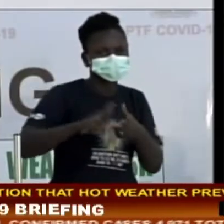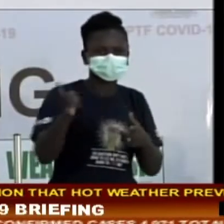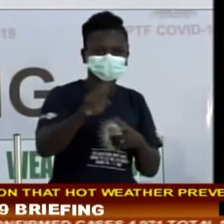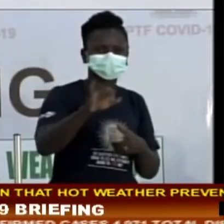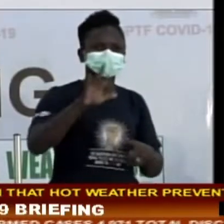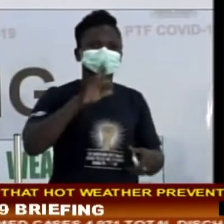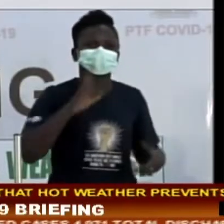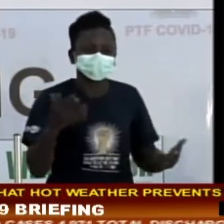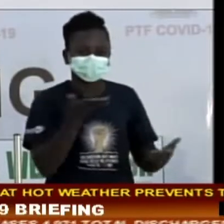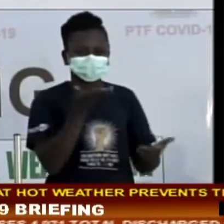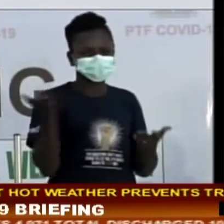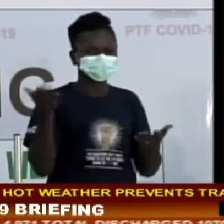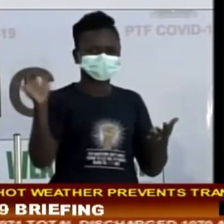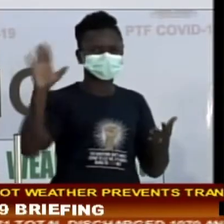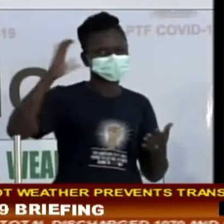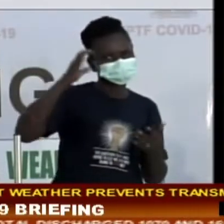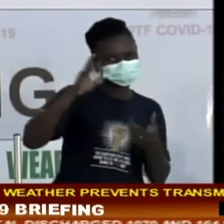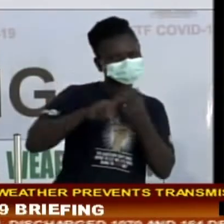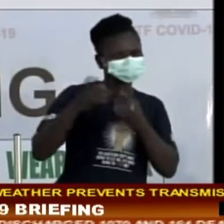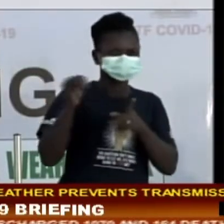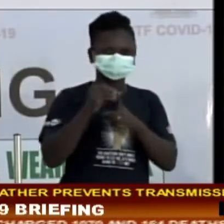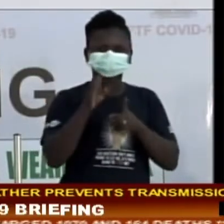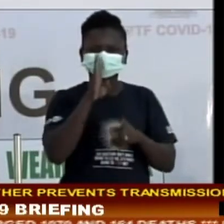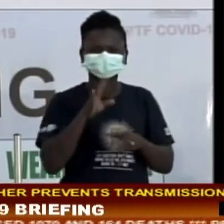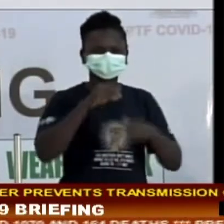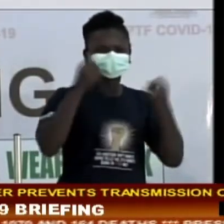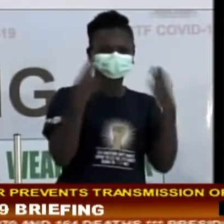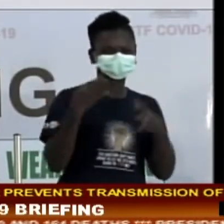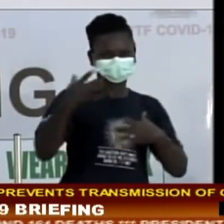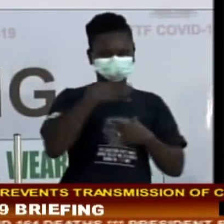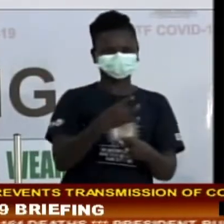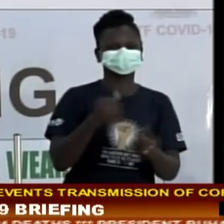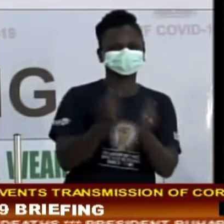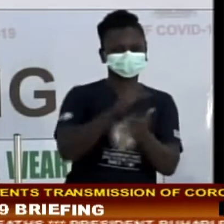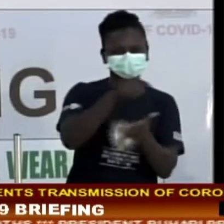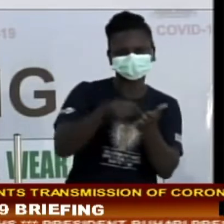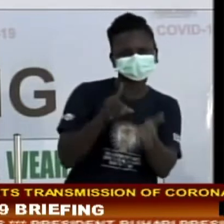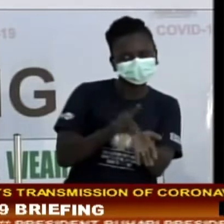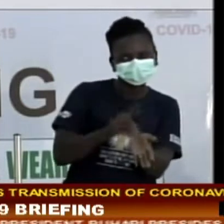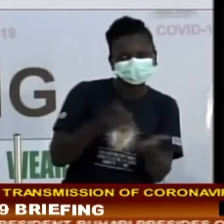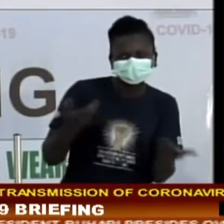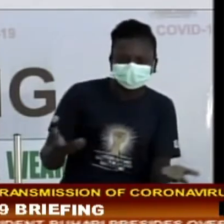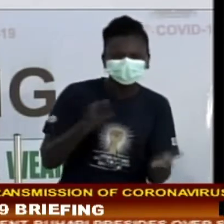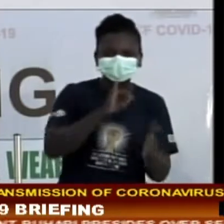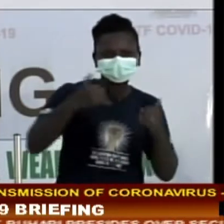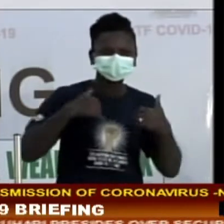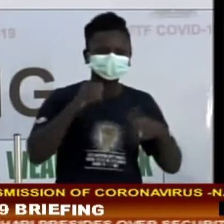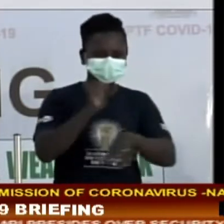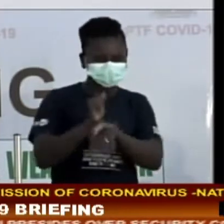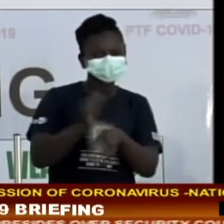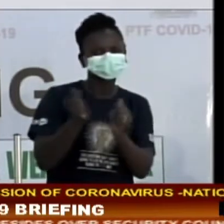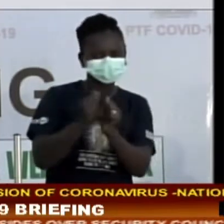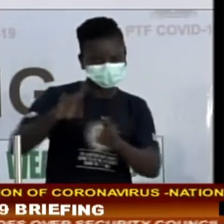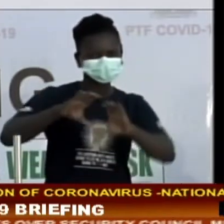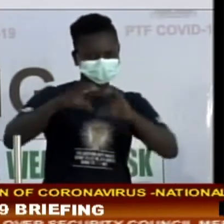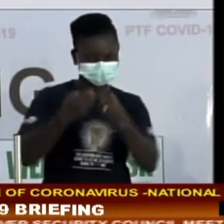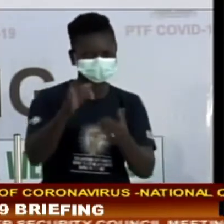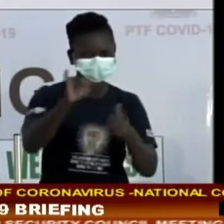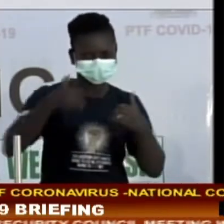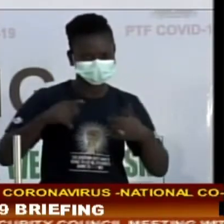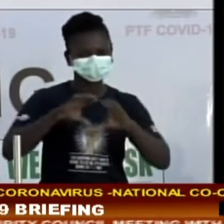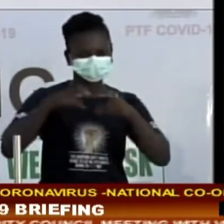of interest in these doctors but they are the staff of the company and I think they are on the company Visa so